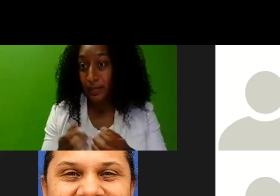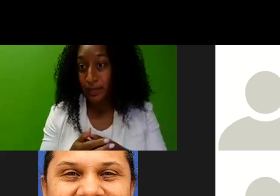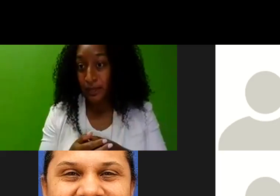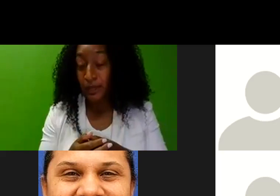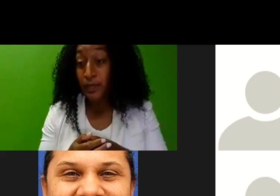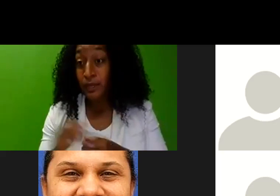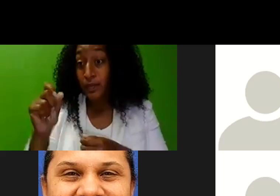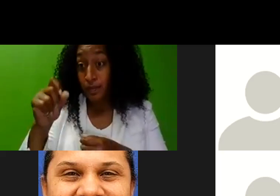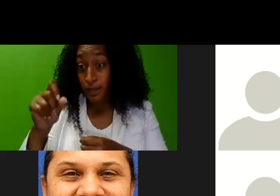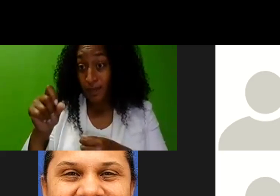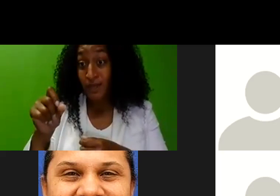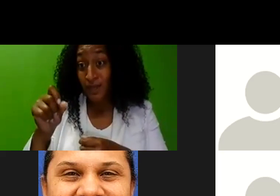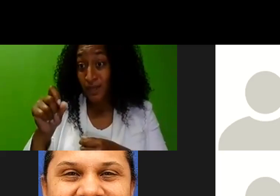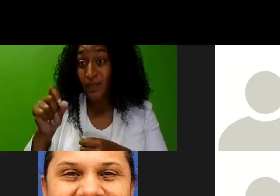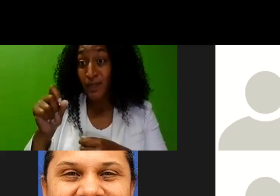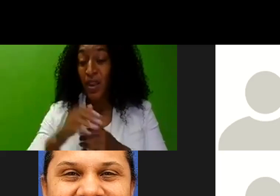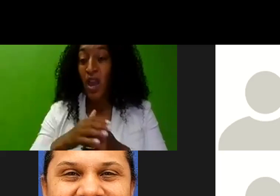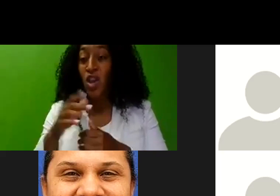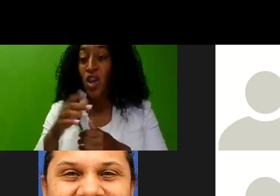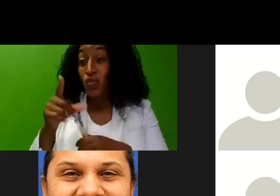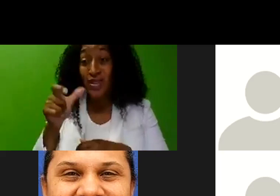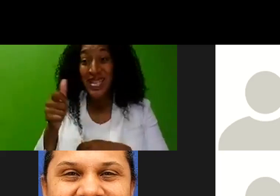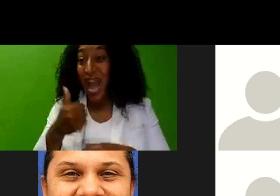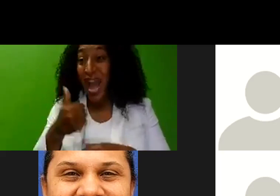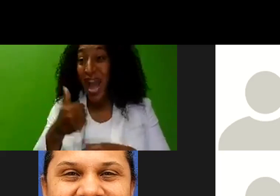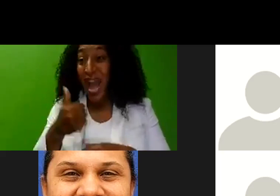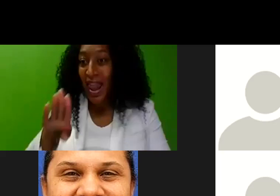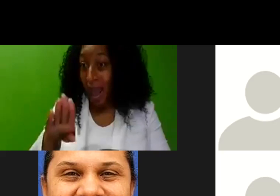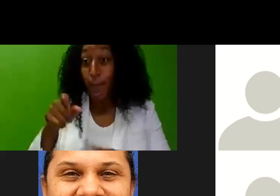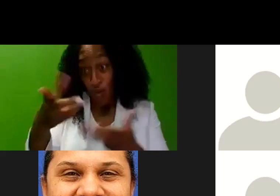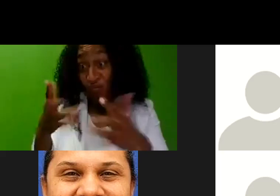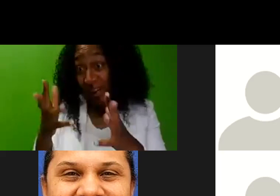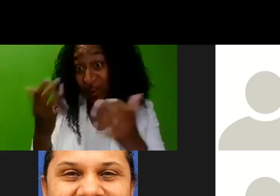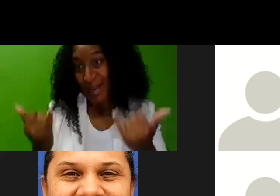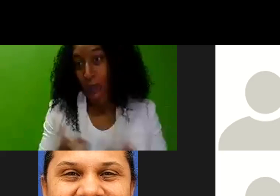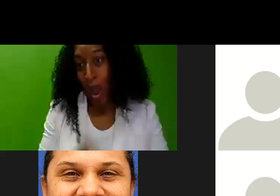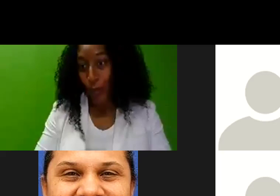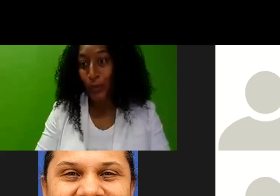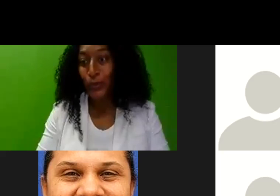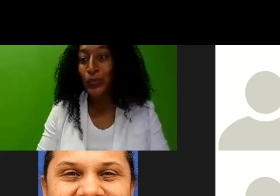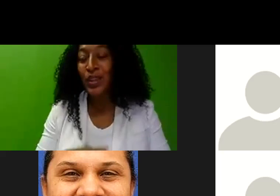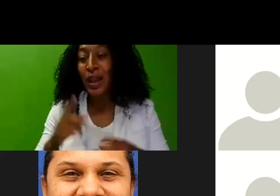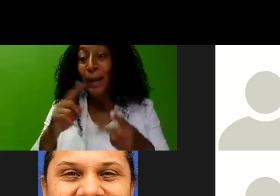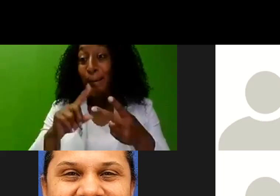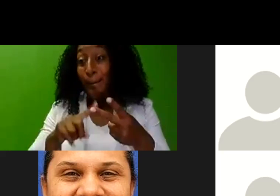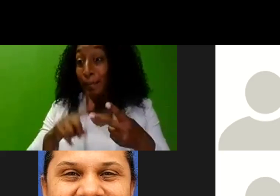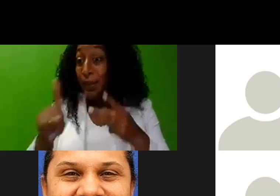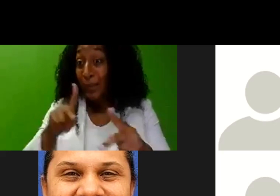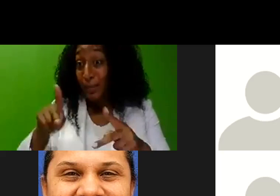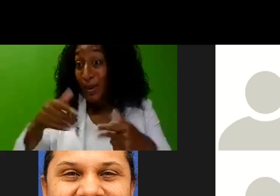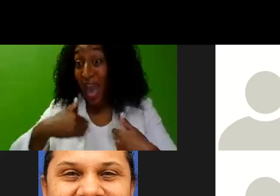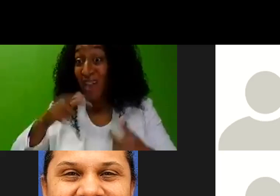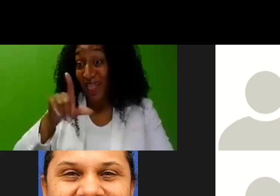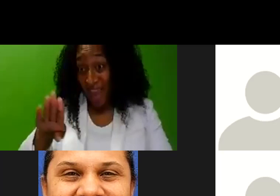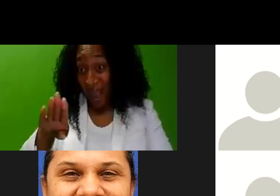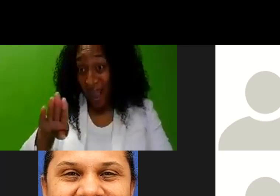to, right? If Okay. you don't have lab, you're done. But those of you who do have lab, you don't have to meet with me tonight because